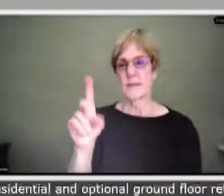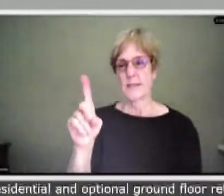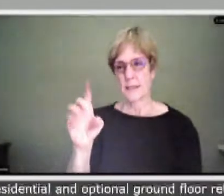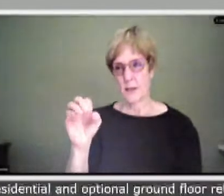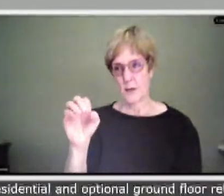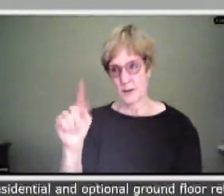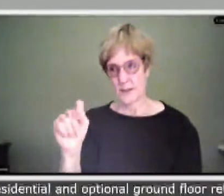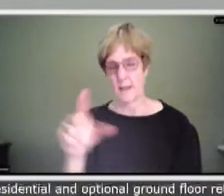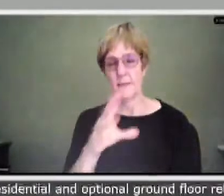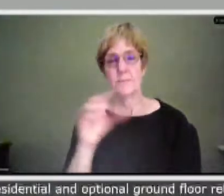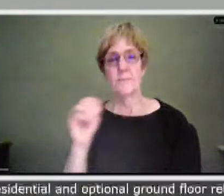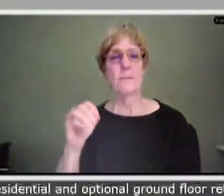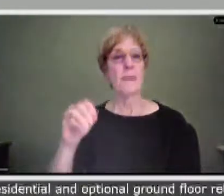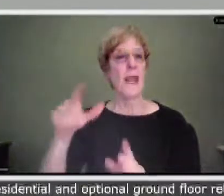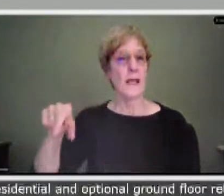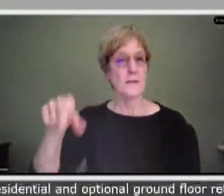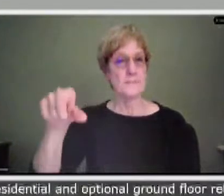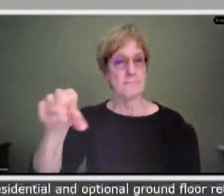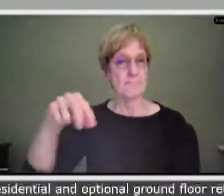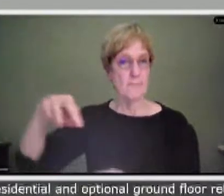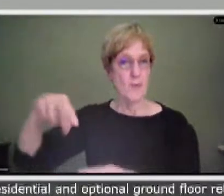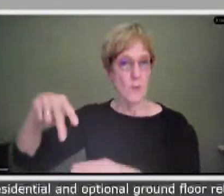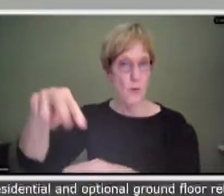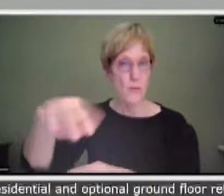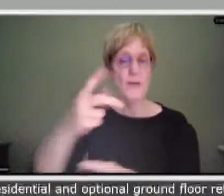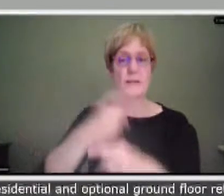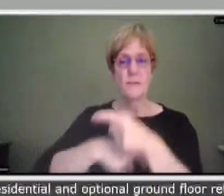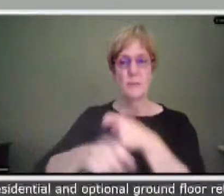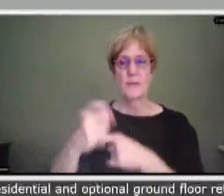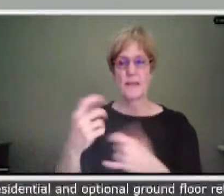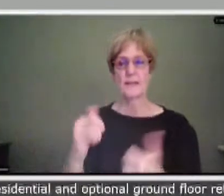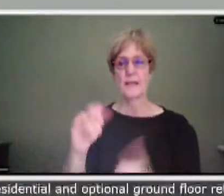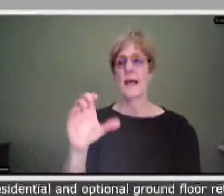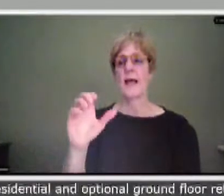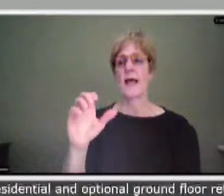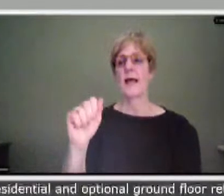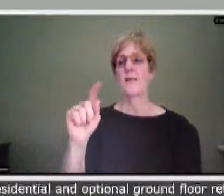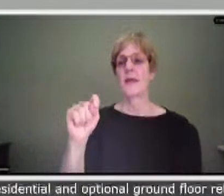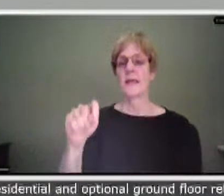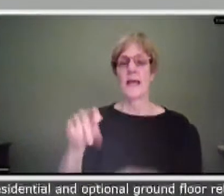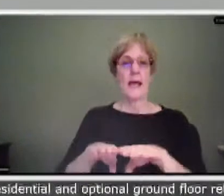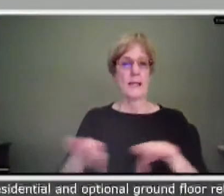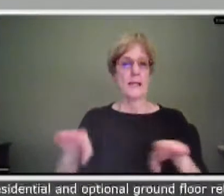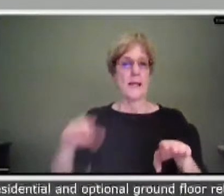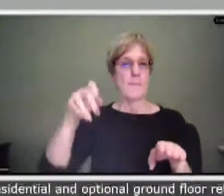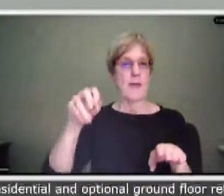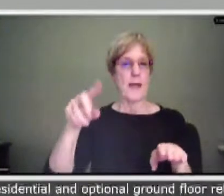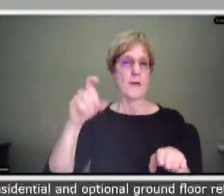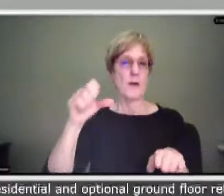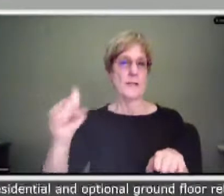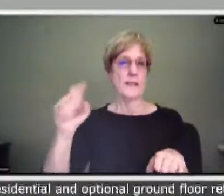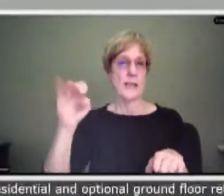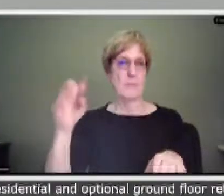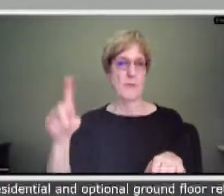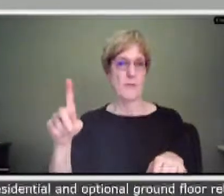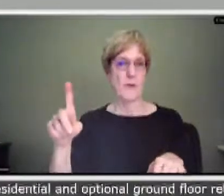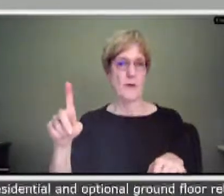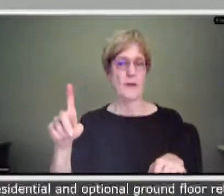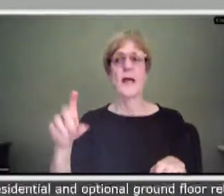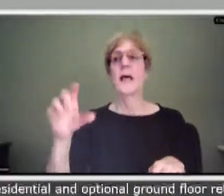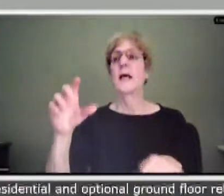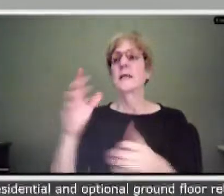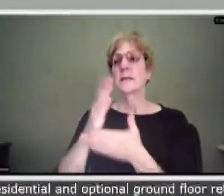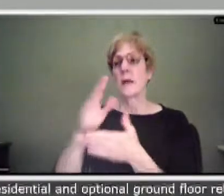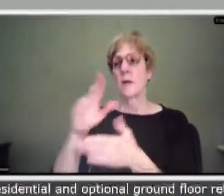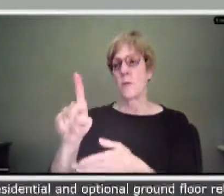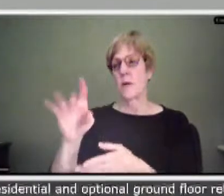sidewalks along all public streets, and also replace the existing cat shelter pad along South Boulevard. That's stop 29 to 90. That would all